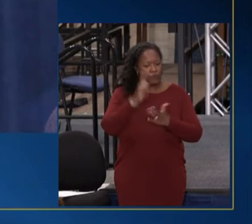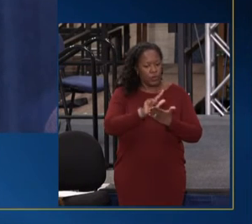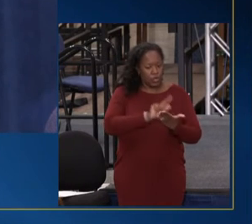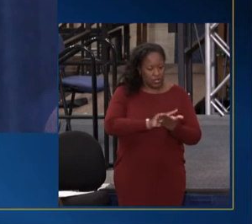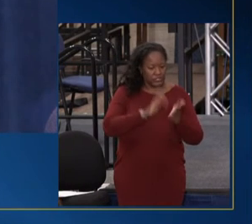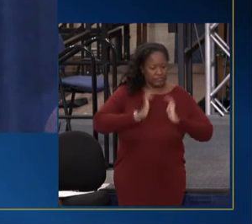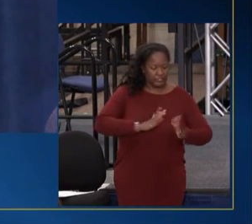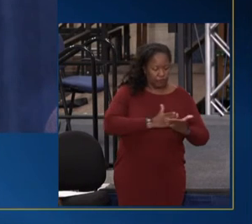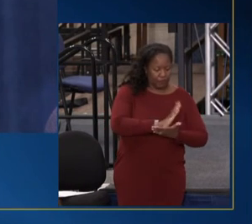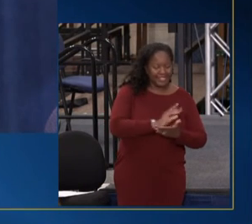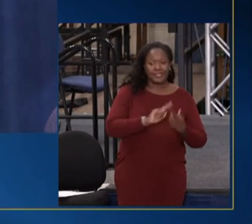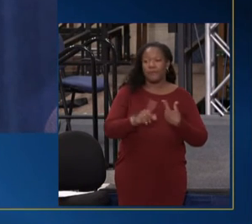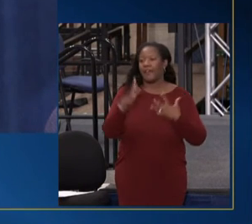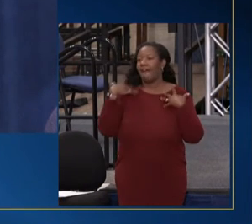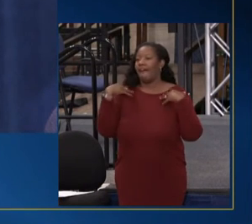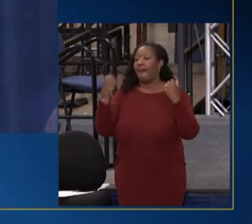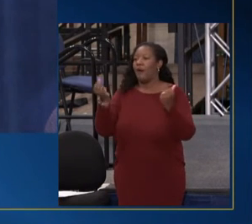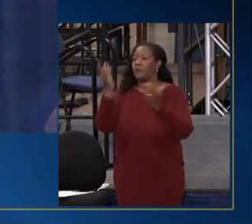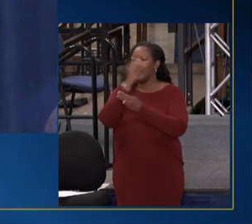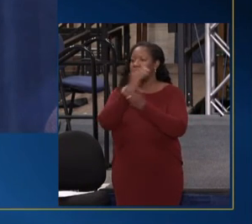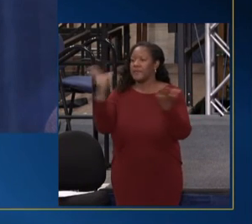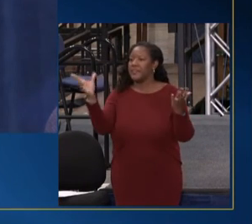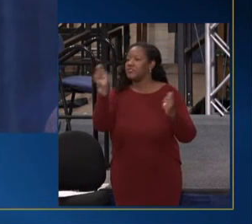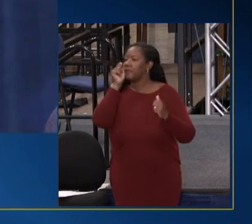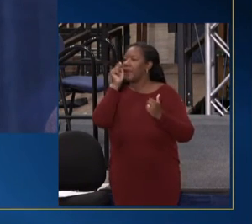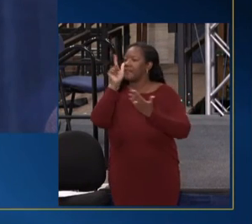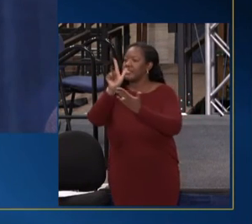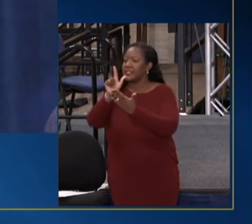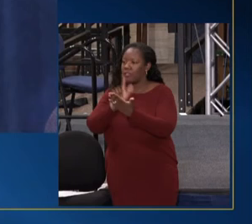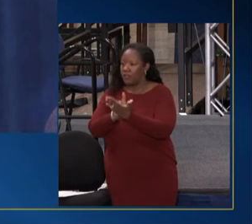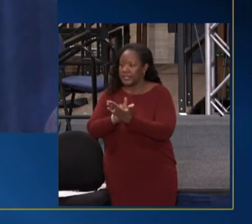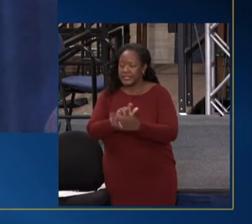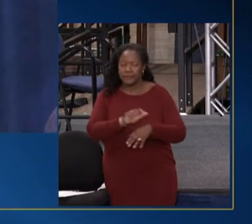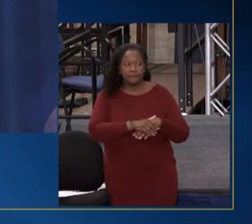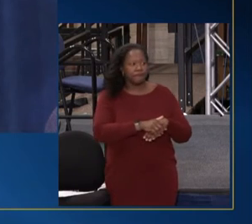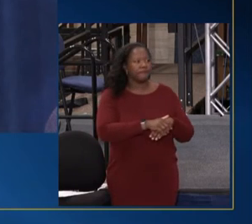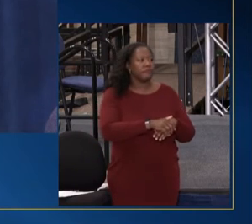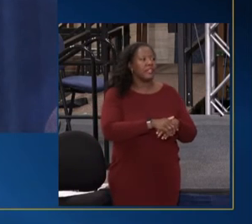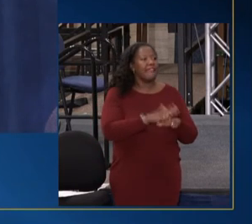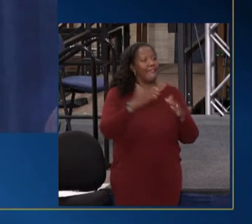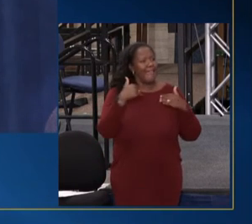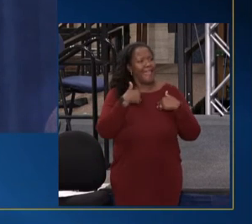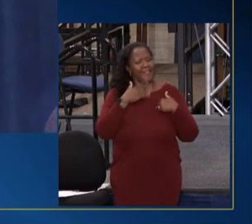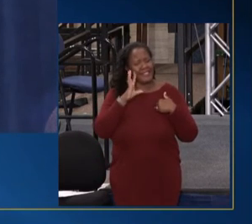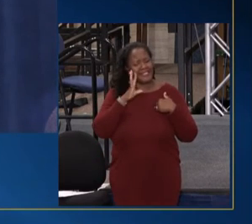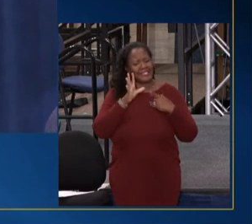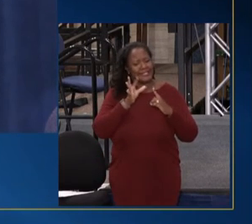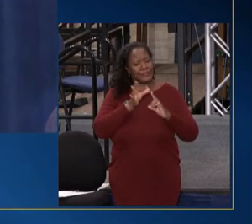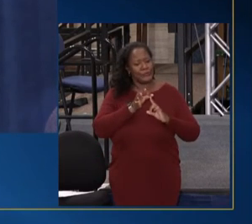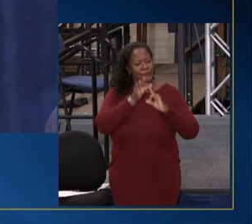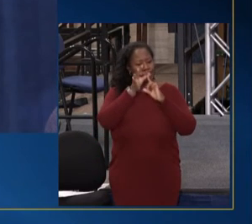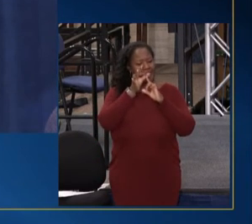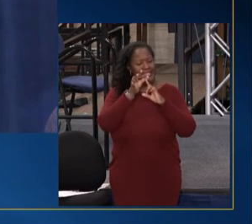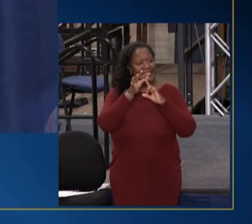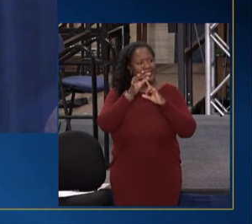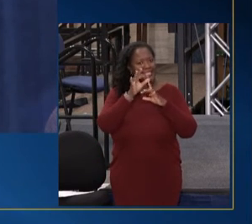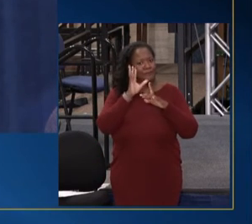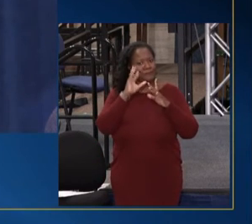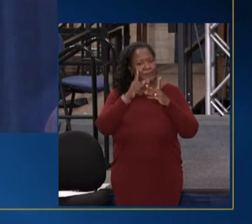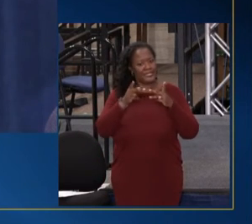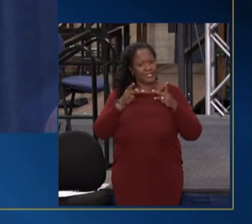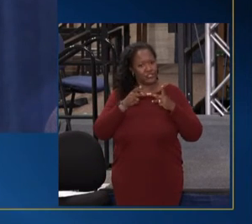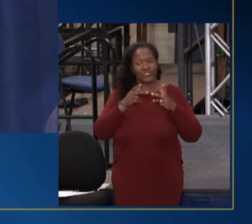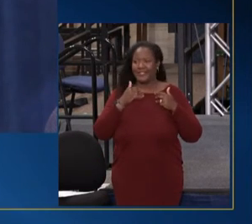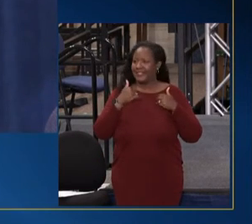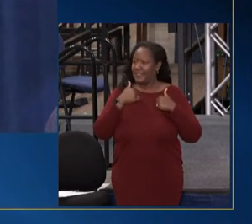enforce health information privacy laws. And I think, you know, having this unique seat at this moment in time really presents a